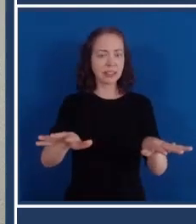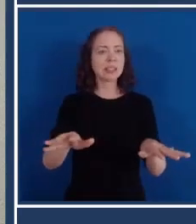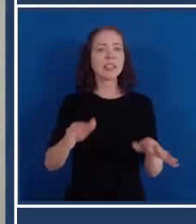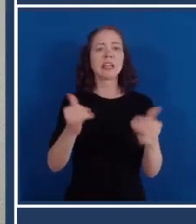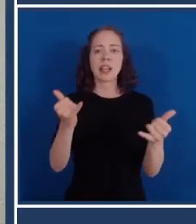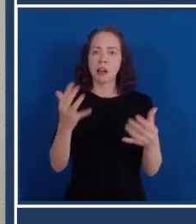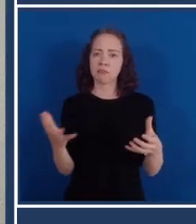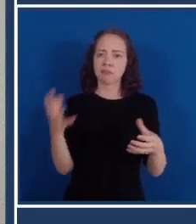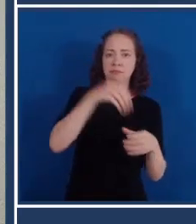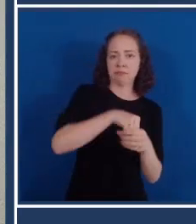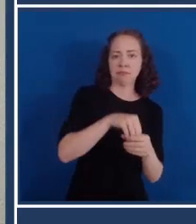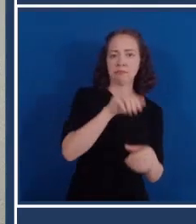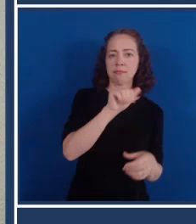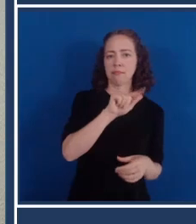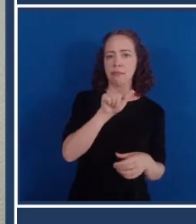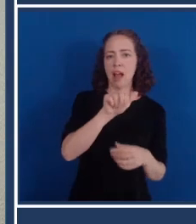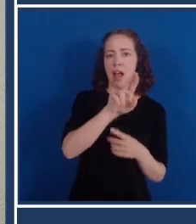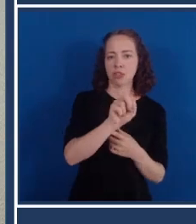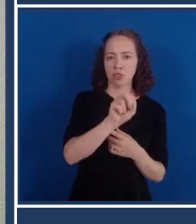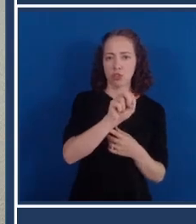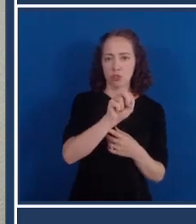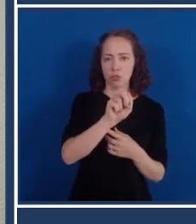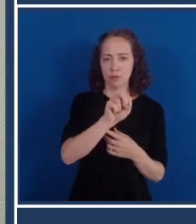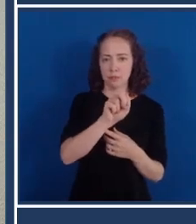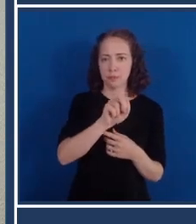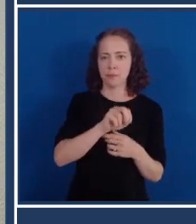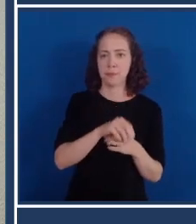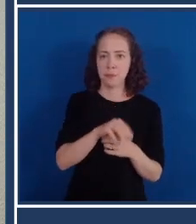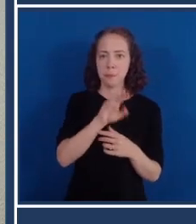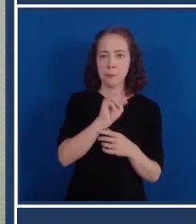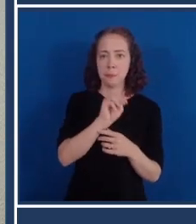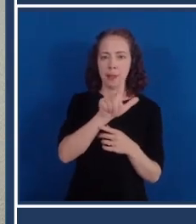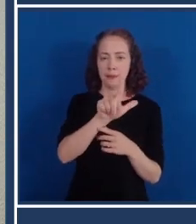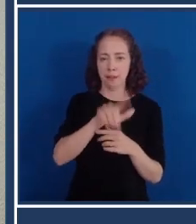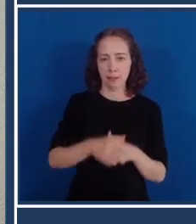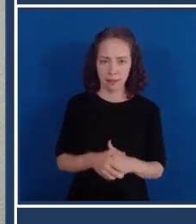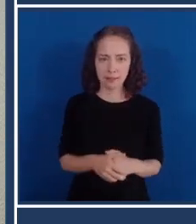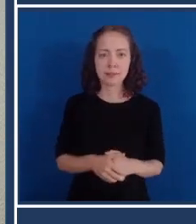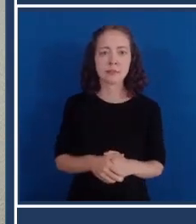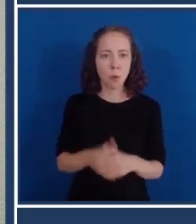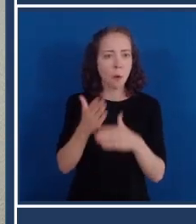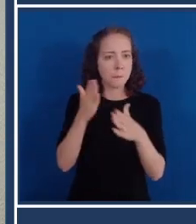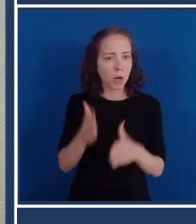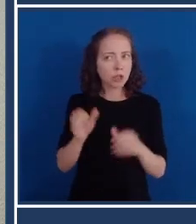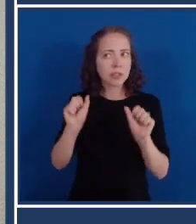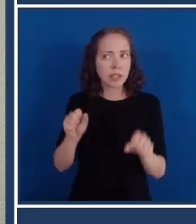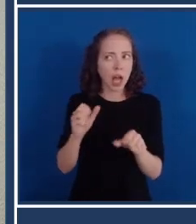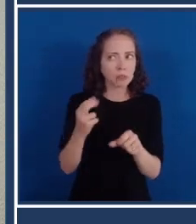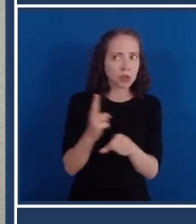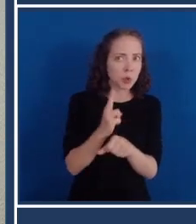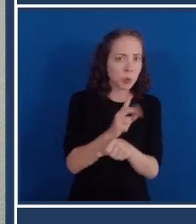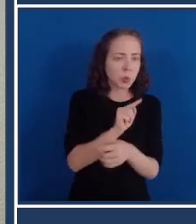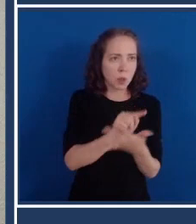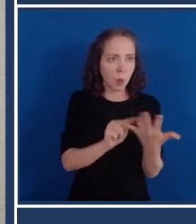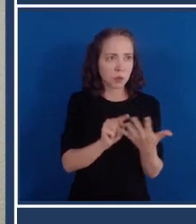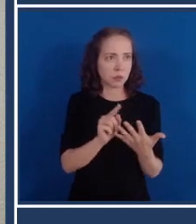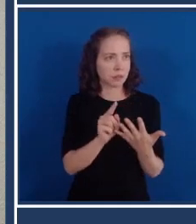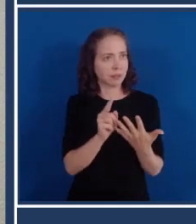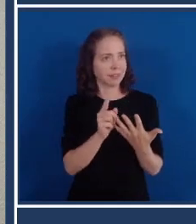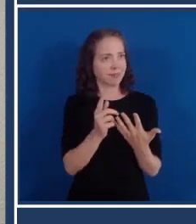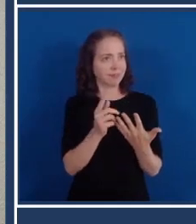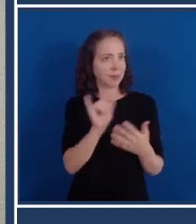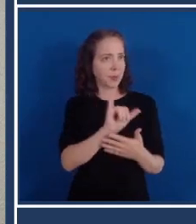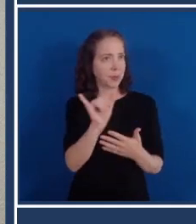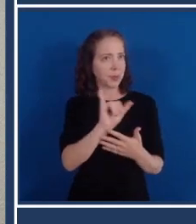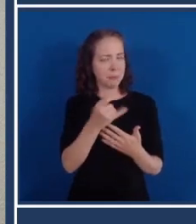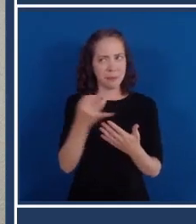that our customers and partners get the benefit of these new advances as well. So there was an intelligibility toolkit as well as